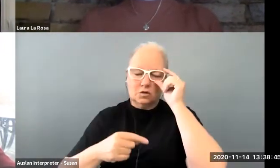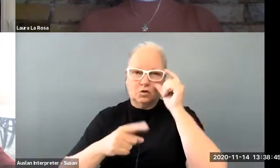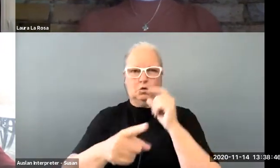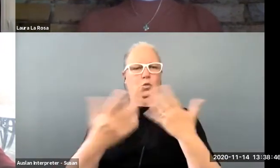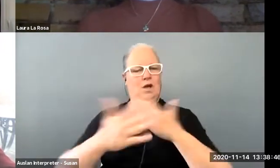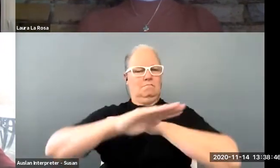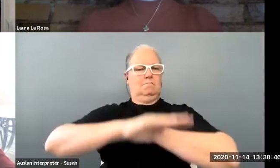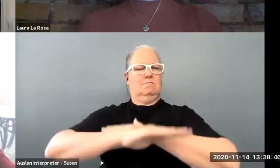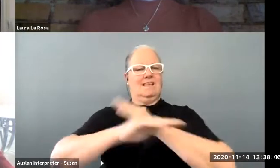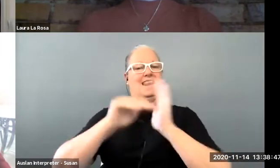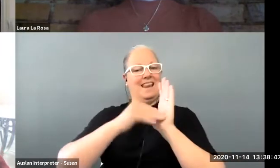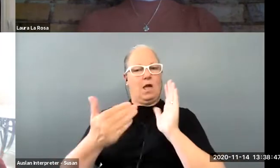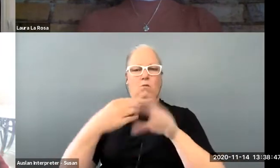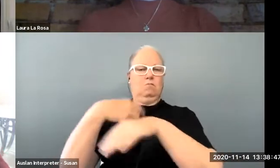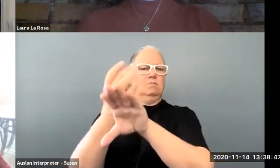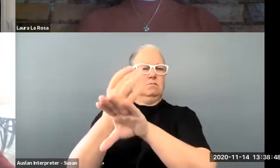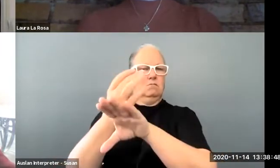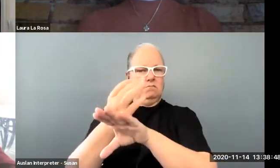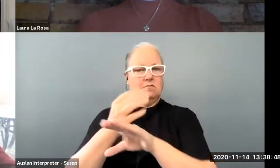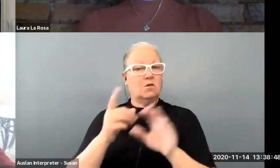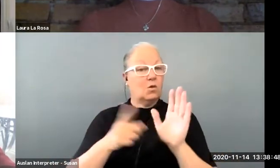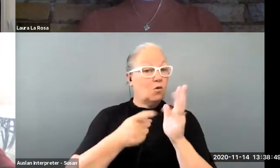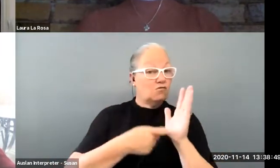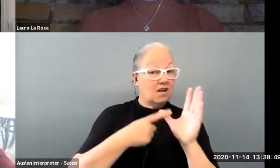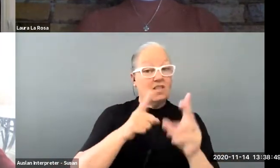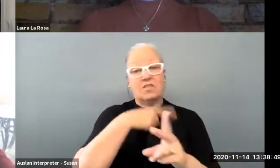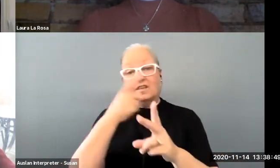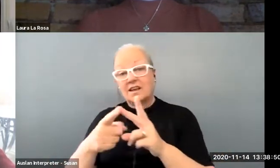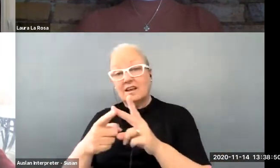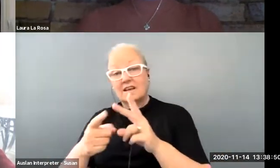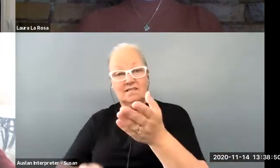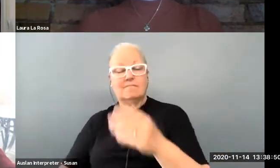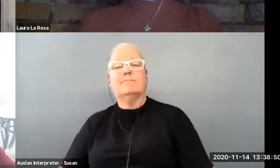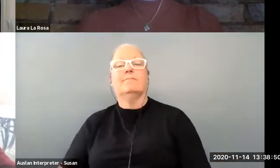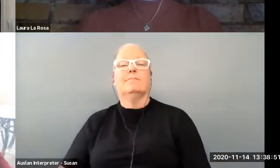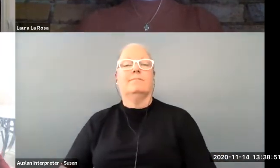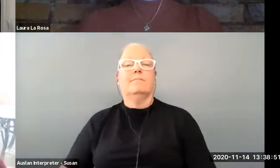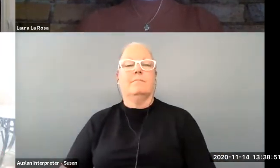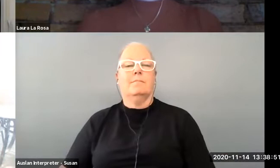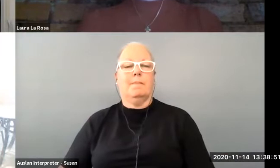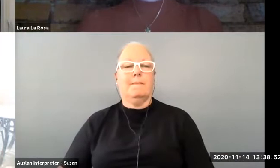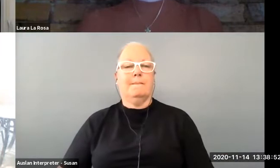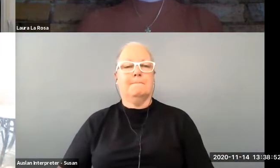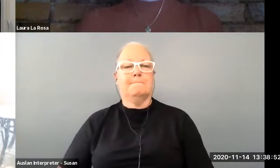from today. So if Laura, if you would like to go first, and then we'll hand it over to you, Anna.